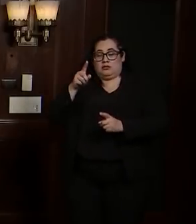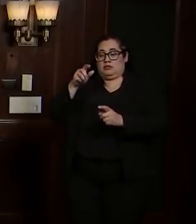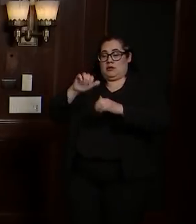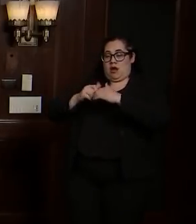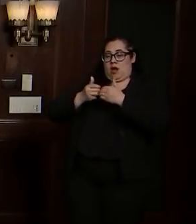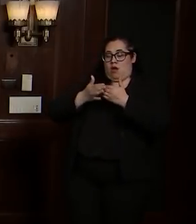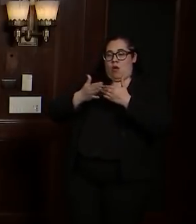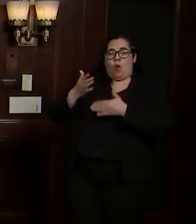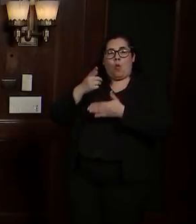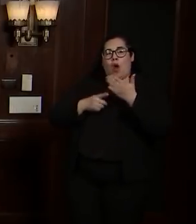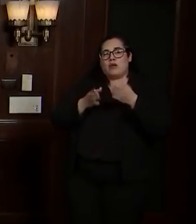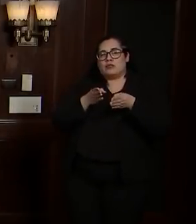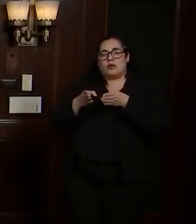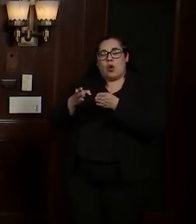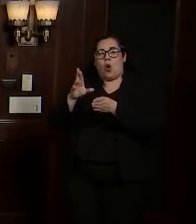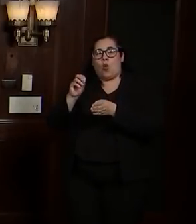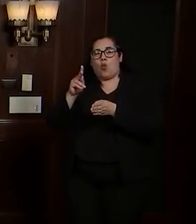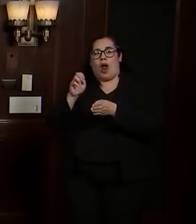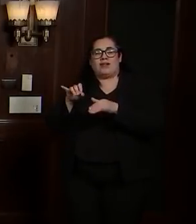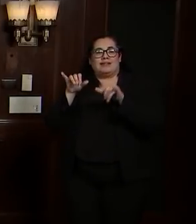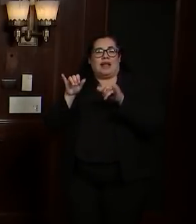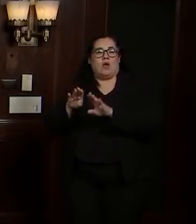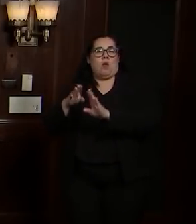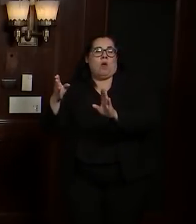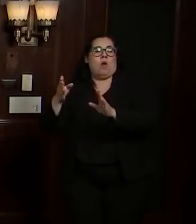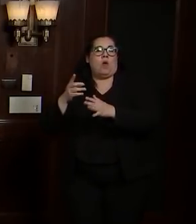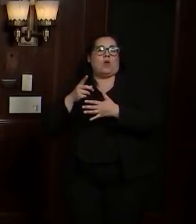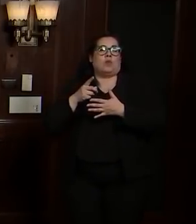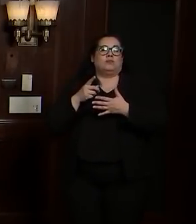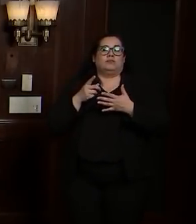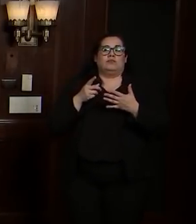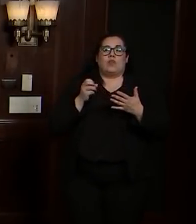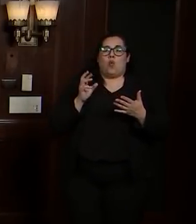on what routes remain and what routes will be